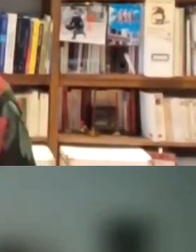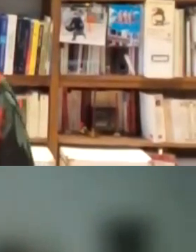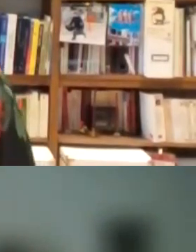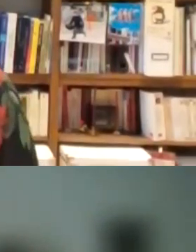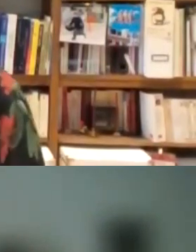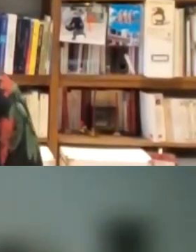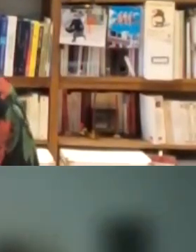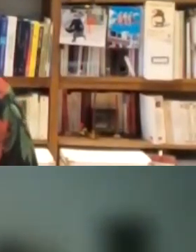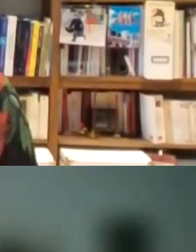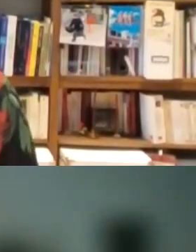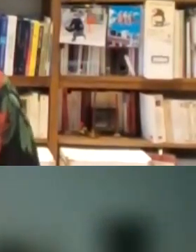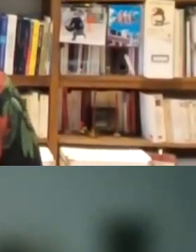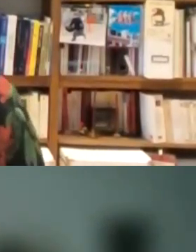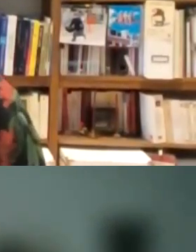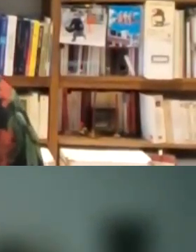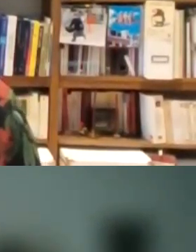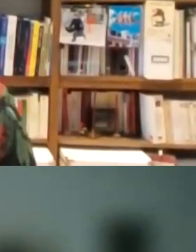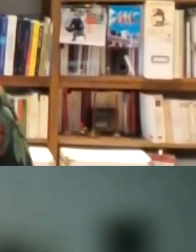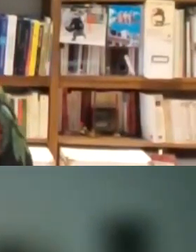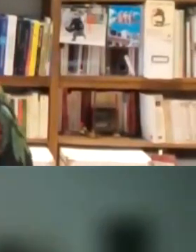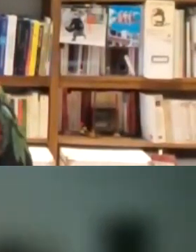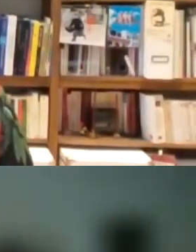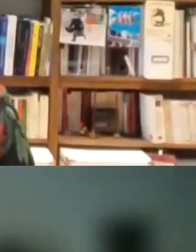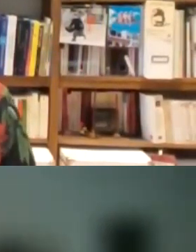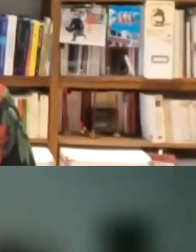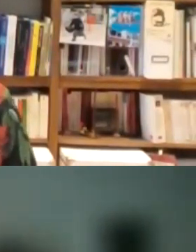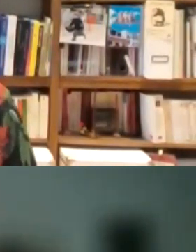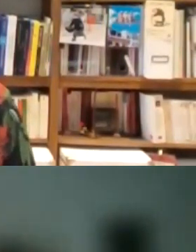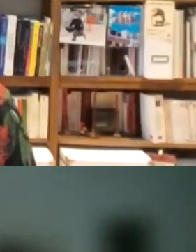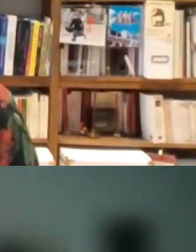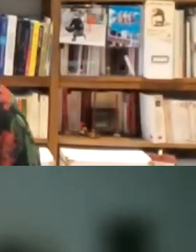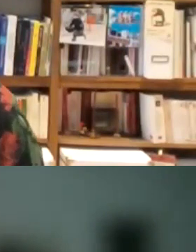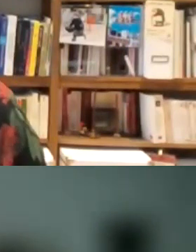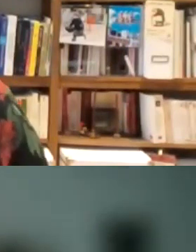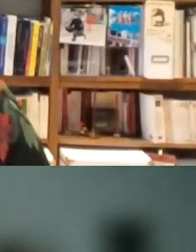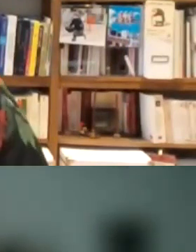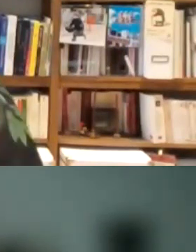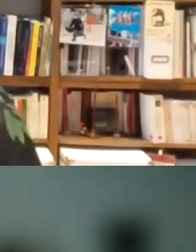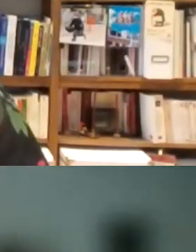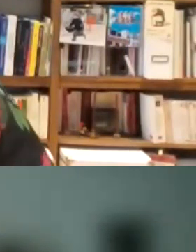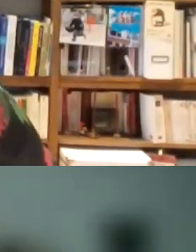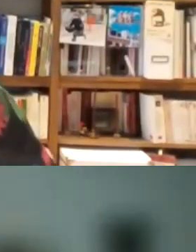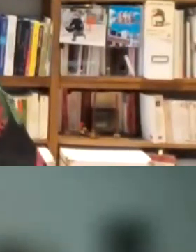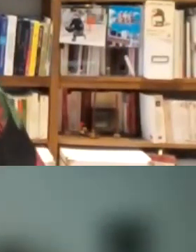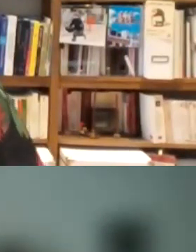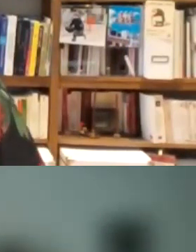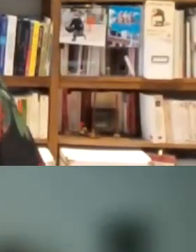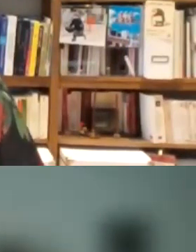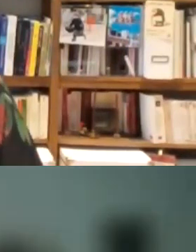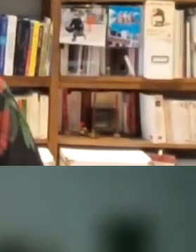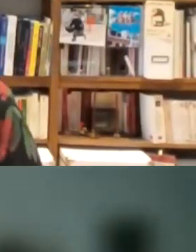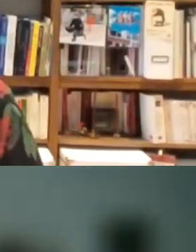regarding the term for the positive side. Goodwill it was the one that was the